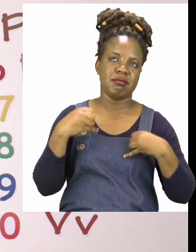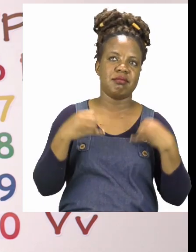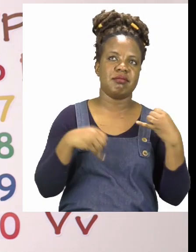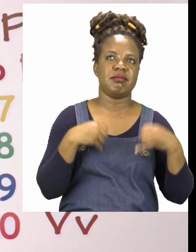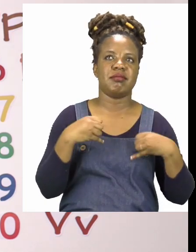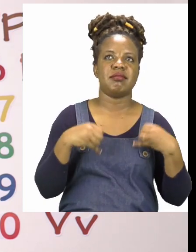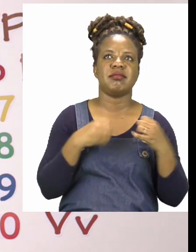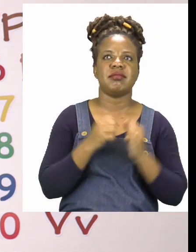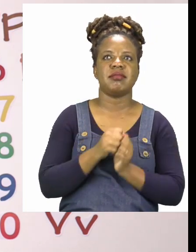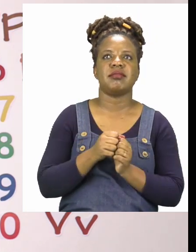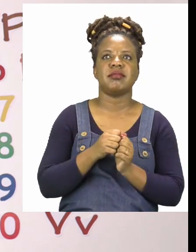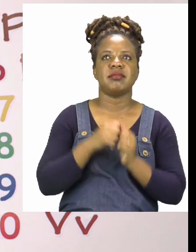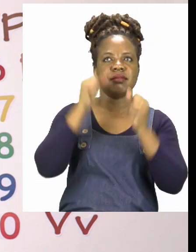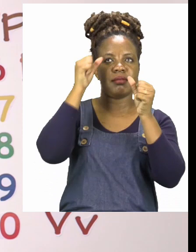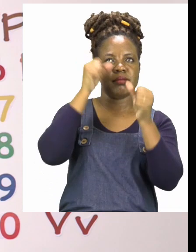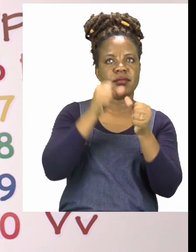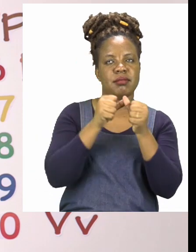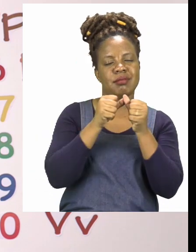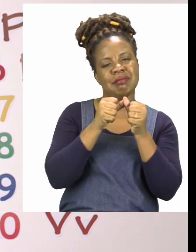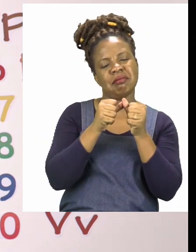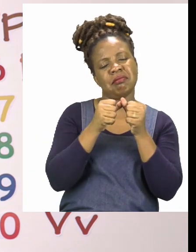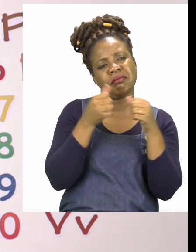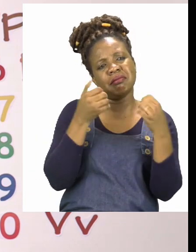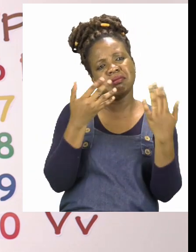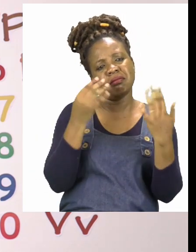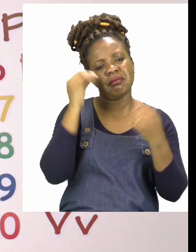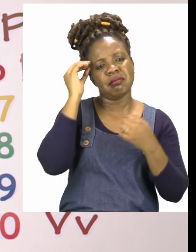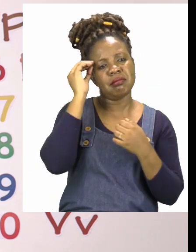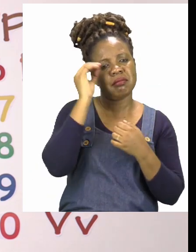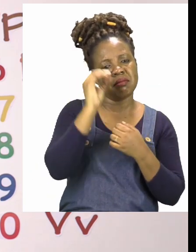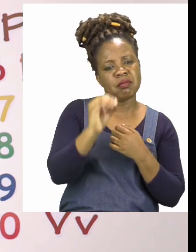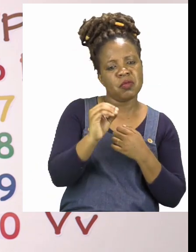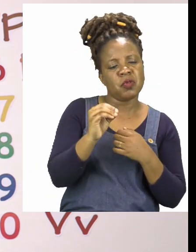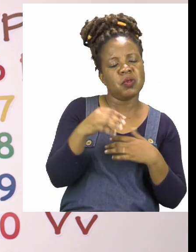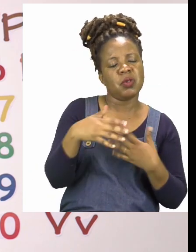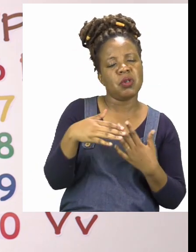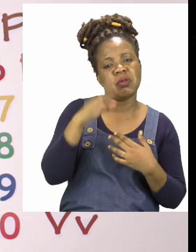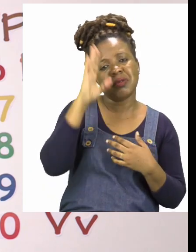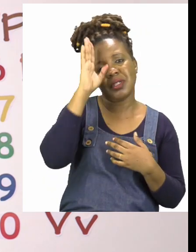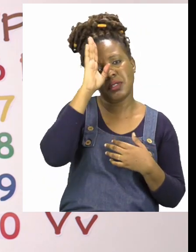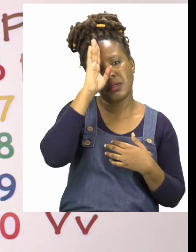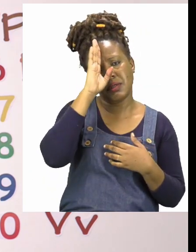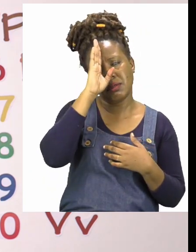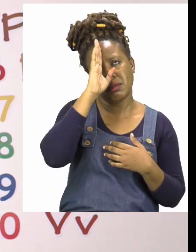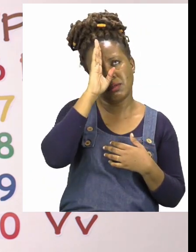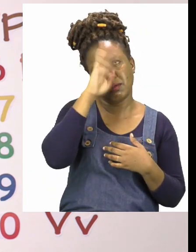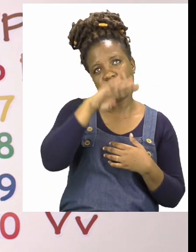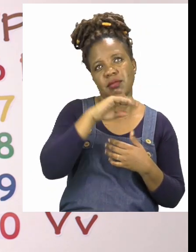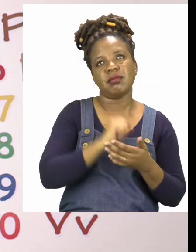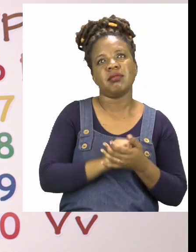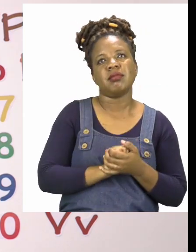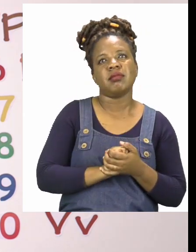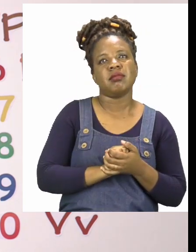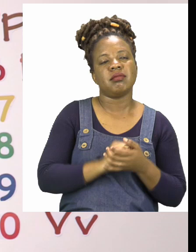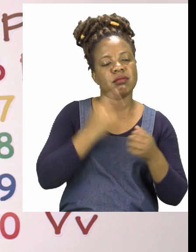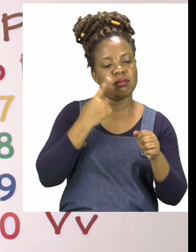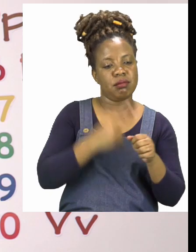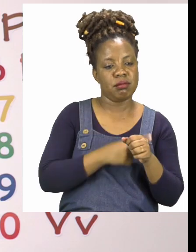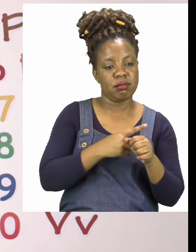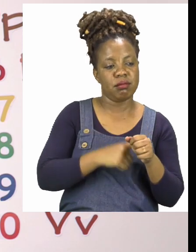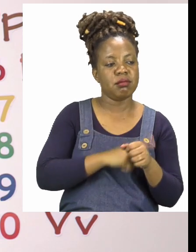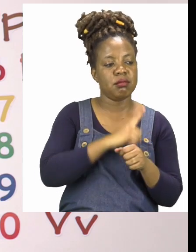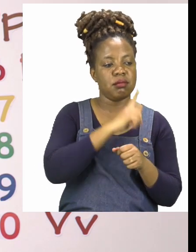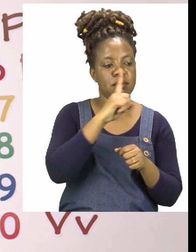Remember, if you're not sure what to do or you forgot what to do, you can always ask an adult for